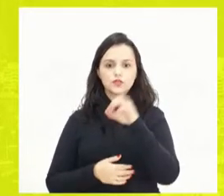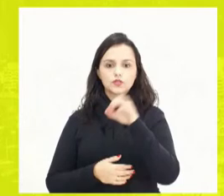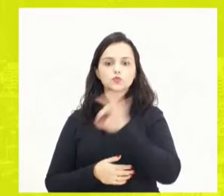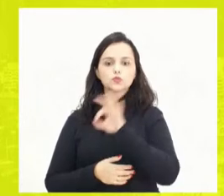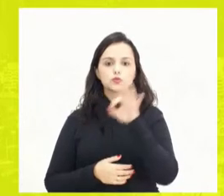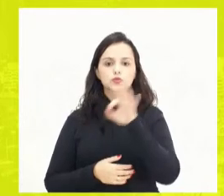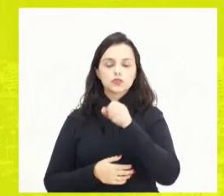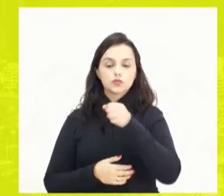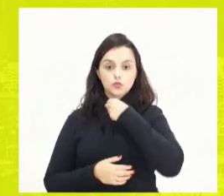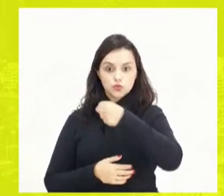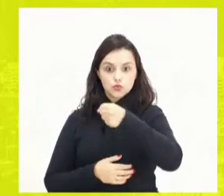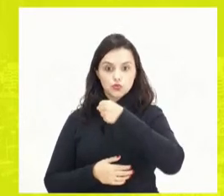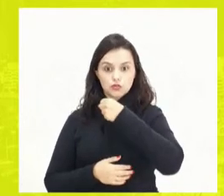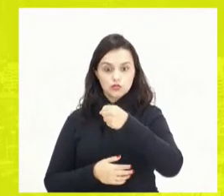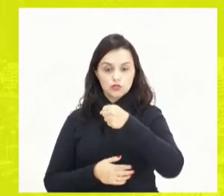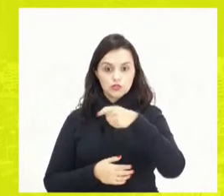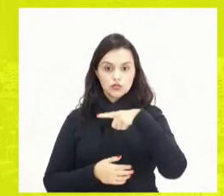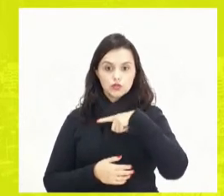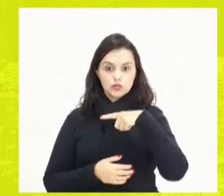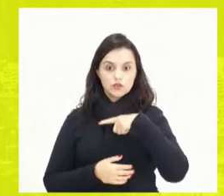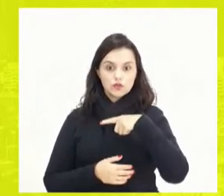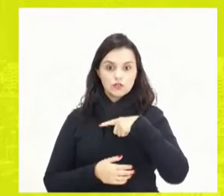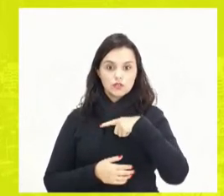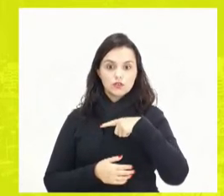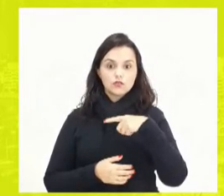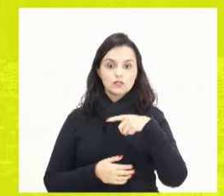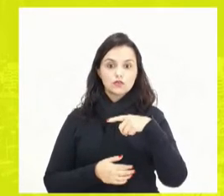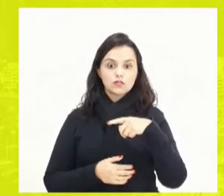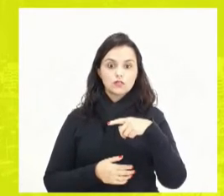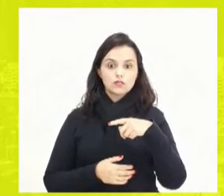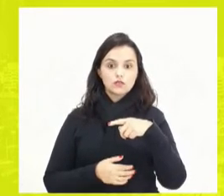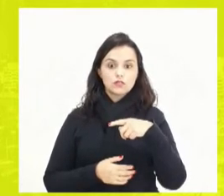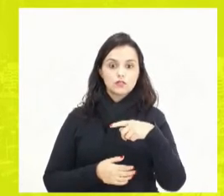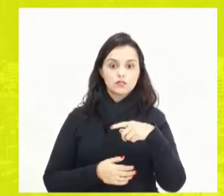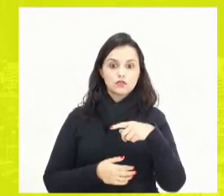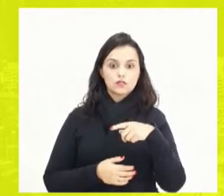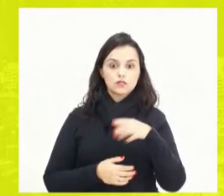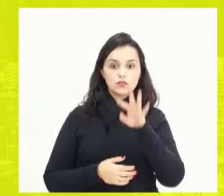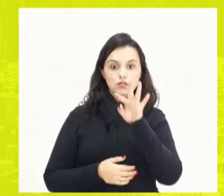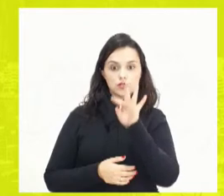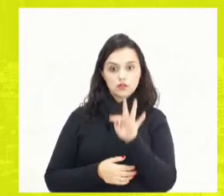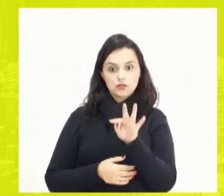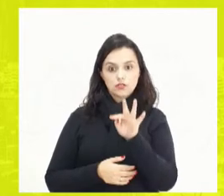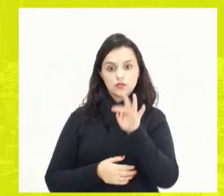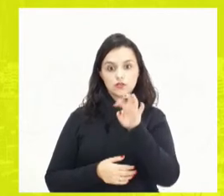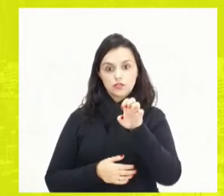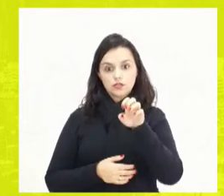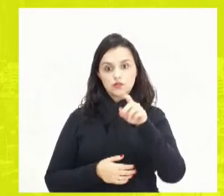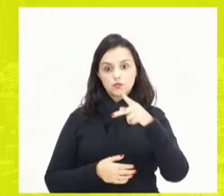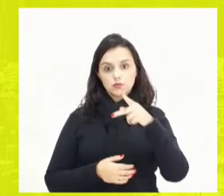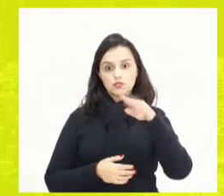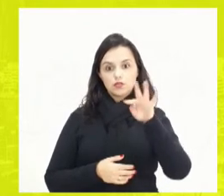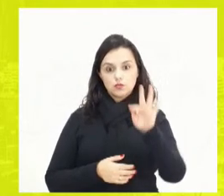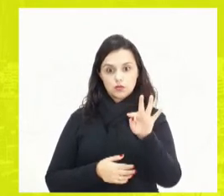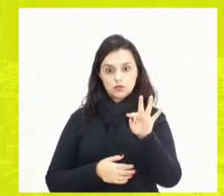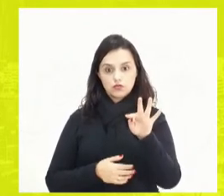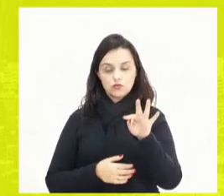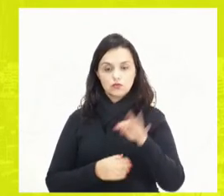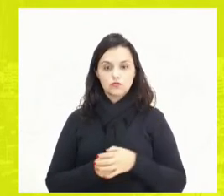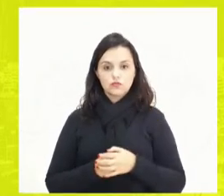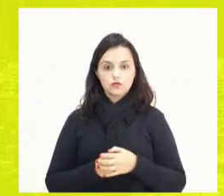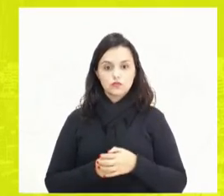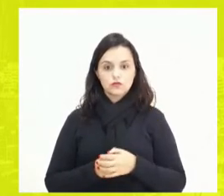journalists had uh post-traumatic stress disorder and something close to 40 of